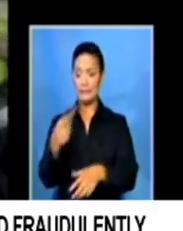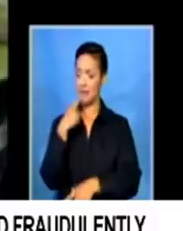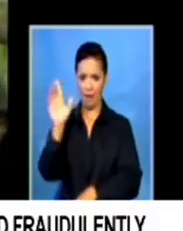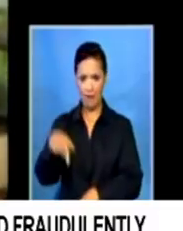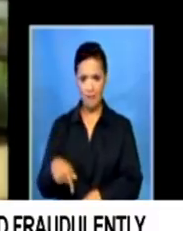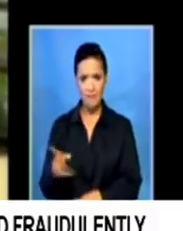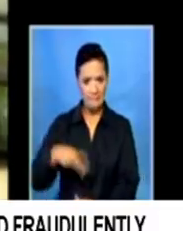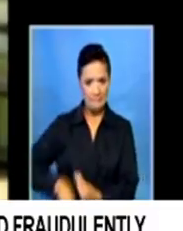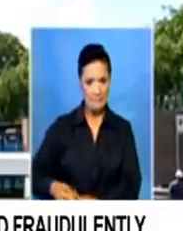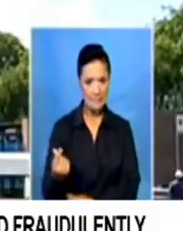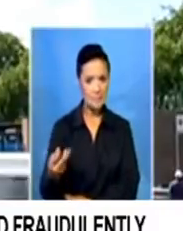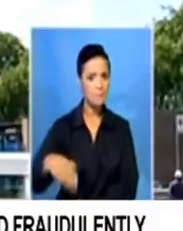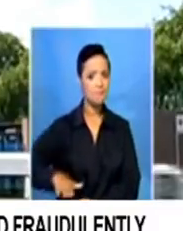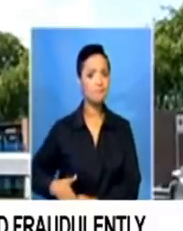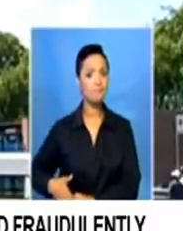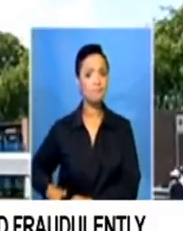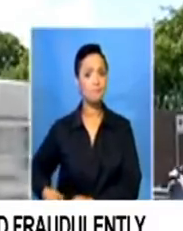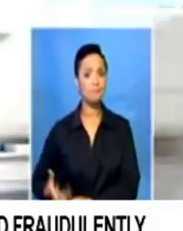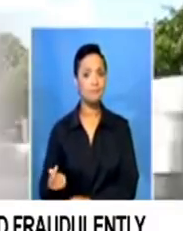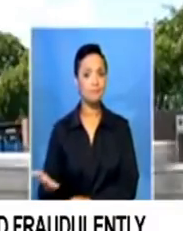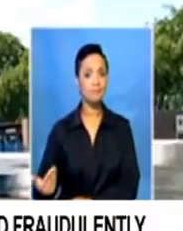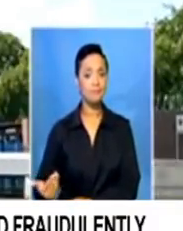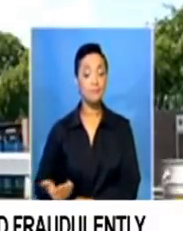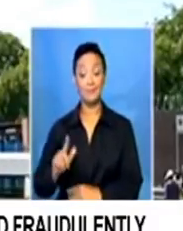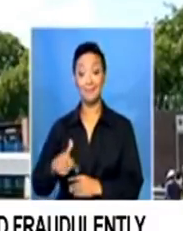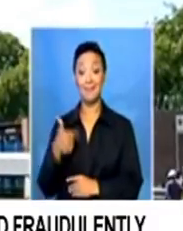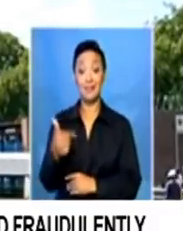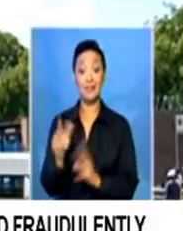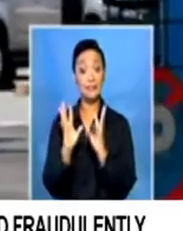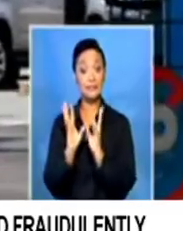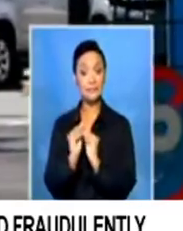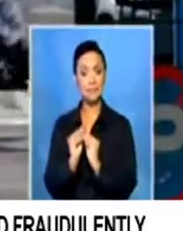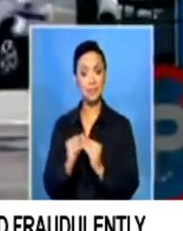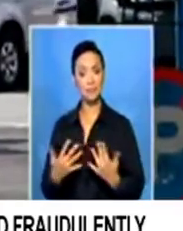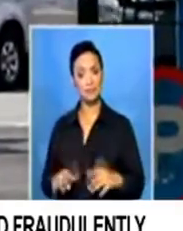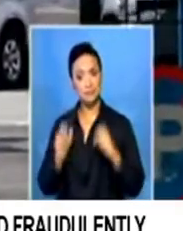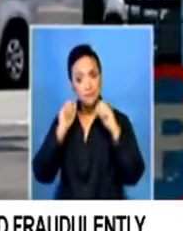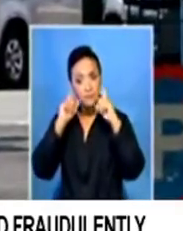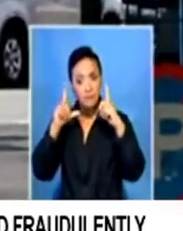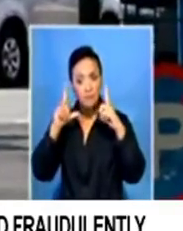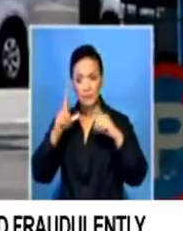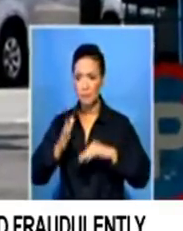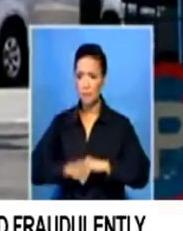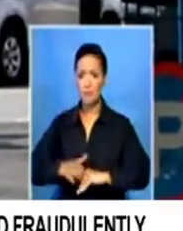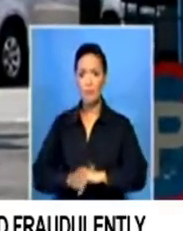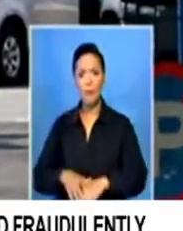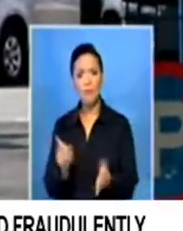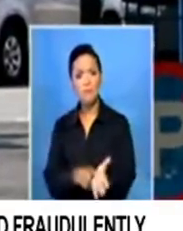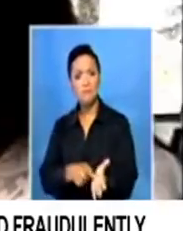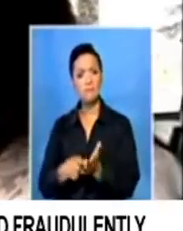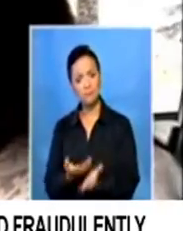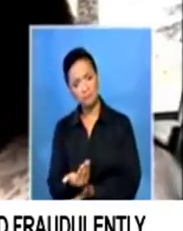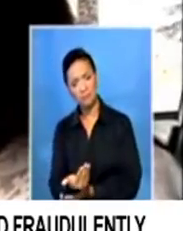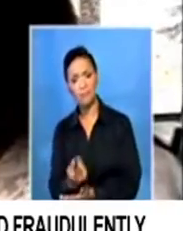demands money. At our next meeting, to our surprise, more money is